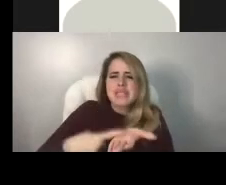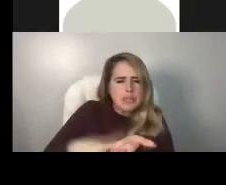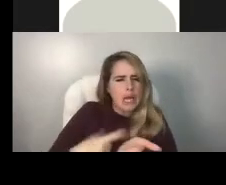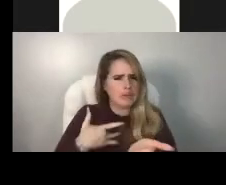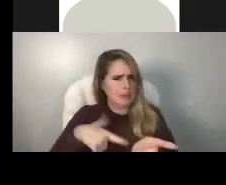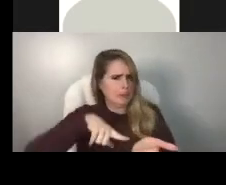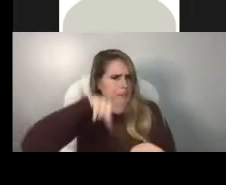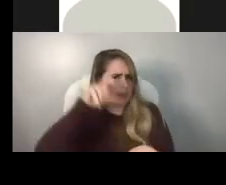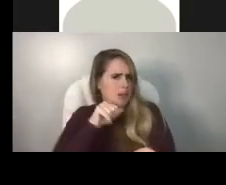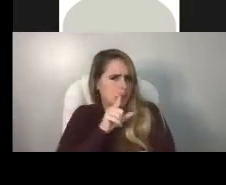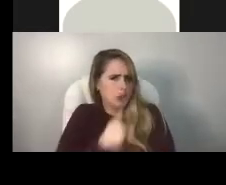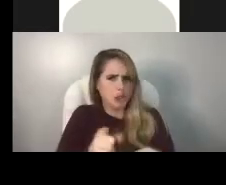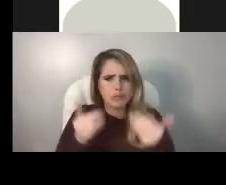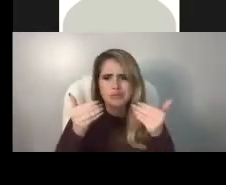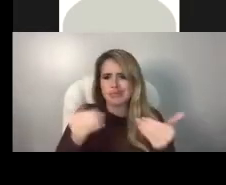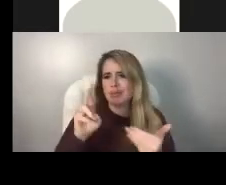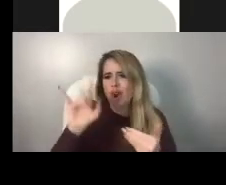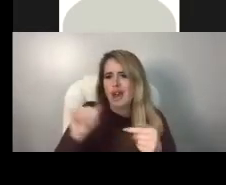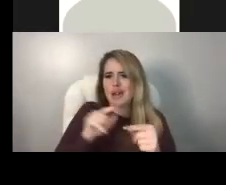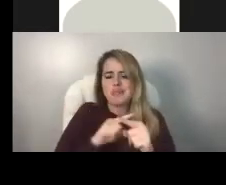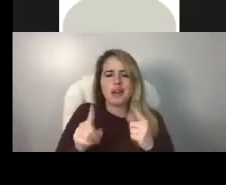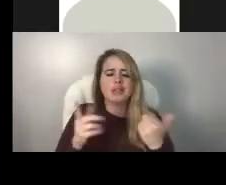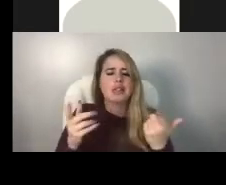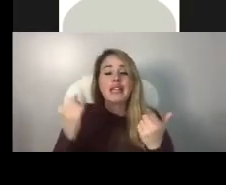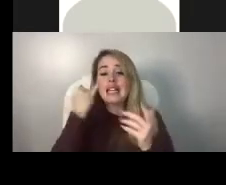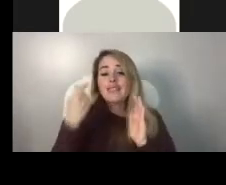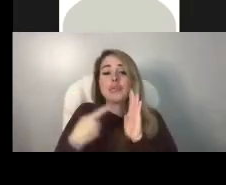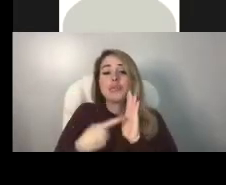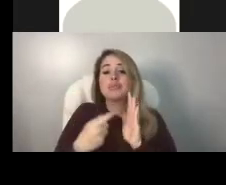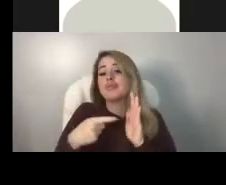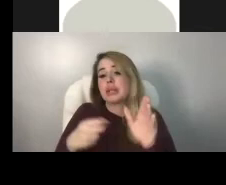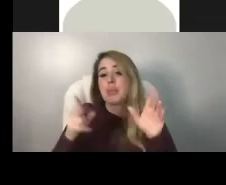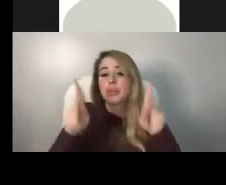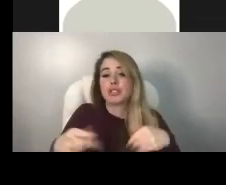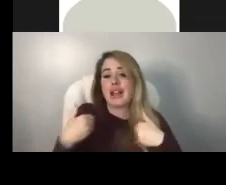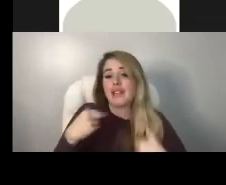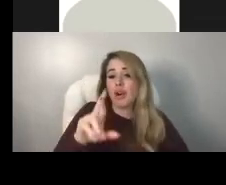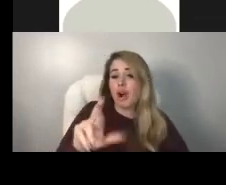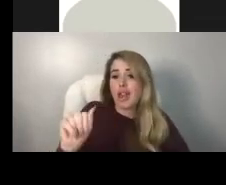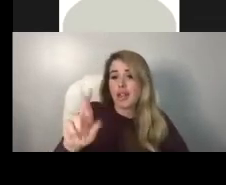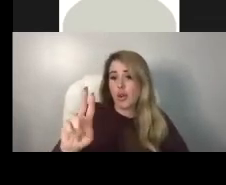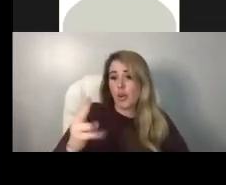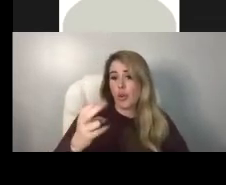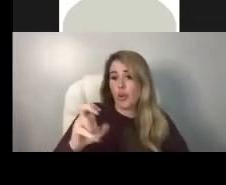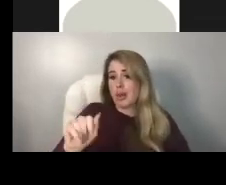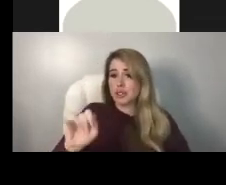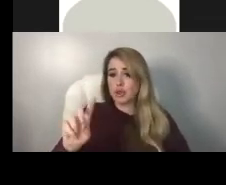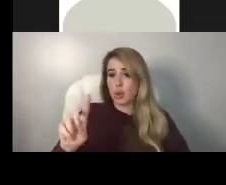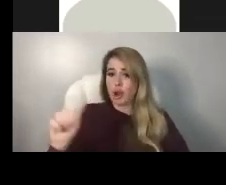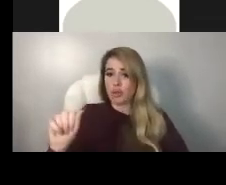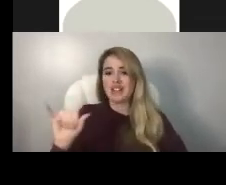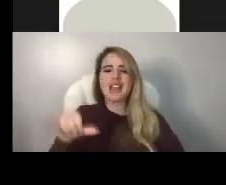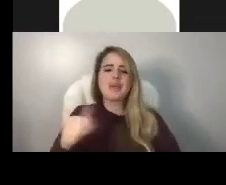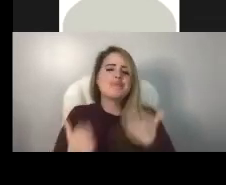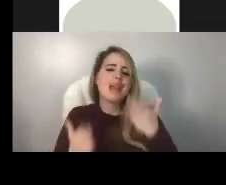And sometimes somebody with, let's say, rheumatoid arthritis, an MRI might give us a little information. But as a rule,